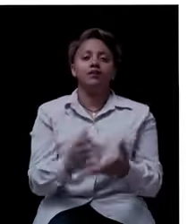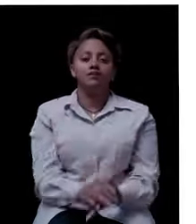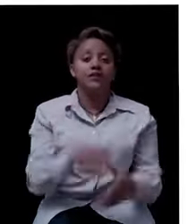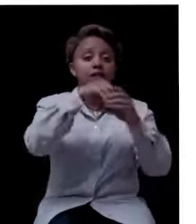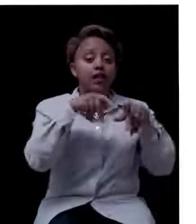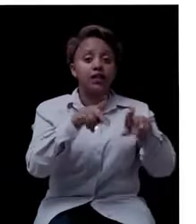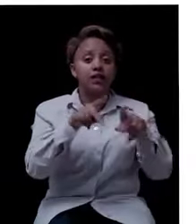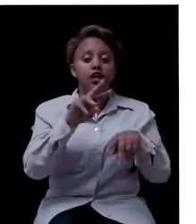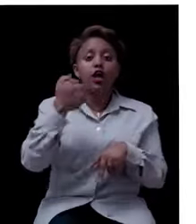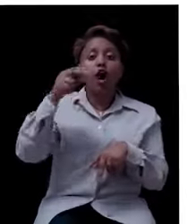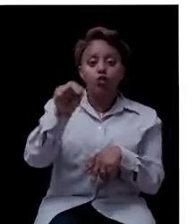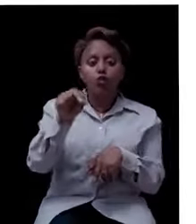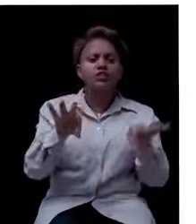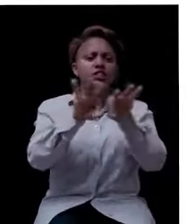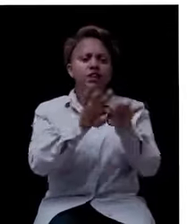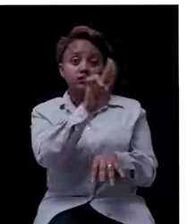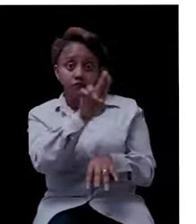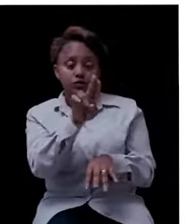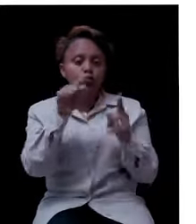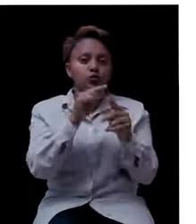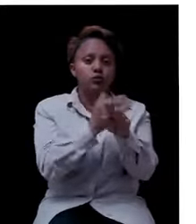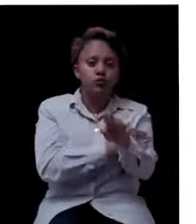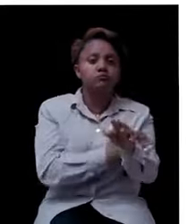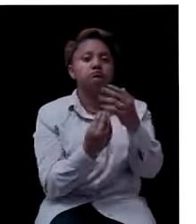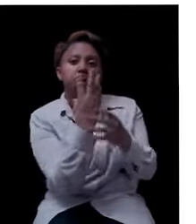handling, transportation, and waste treatment.